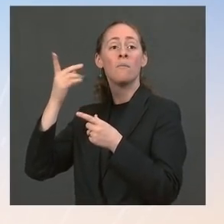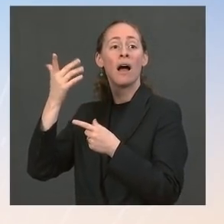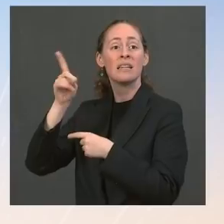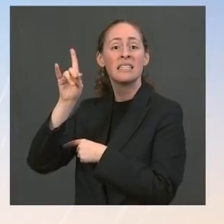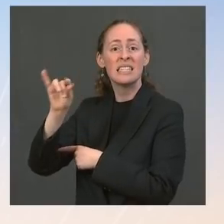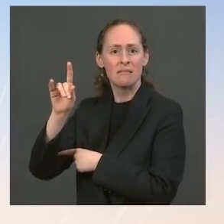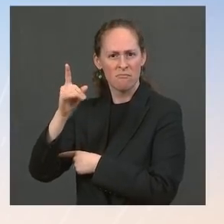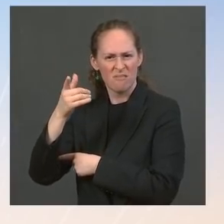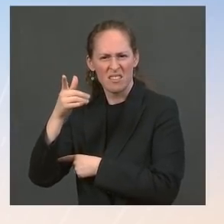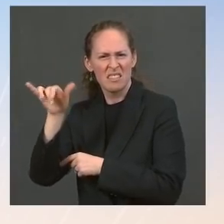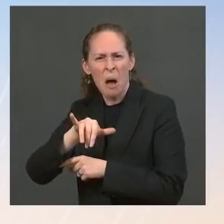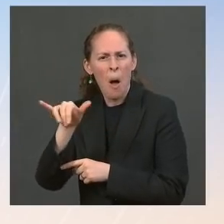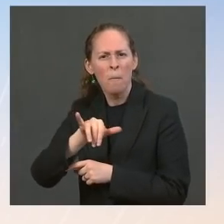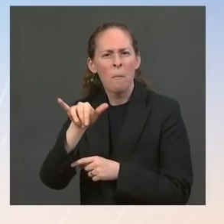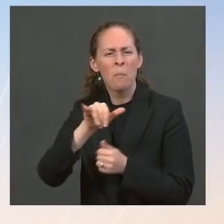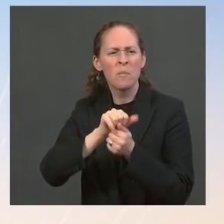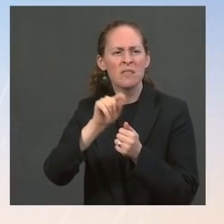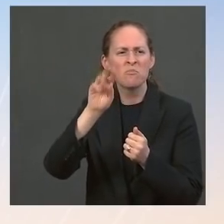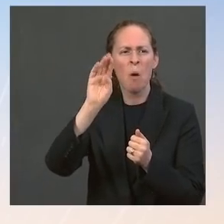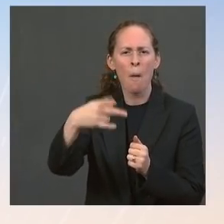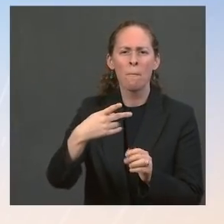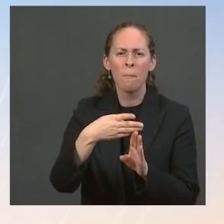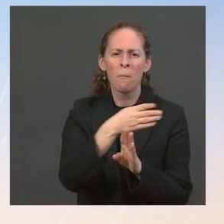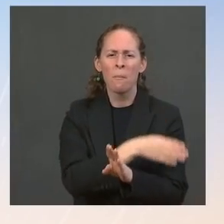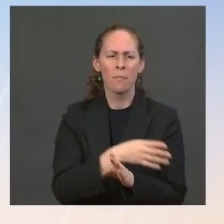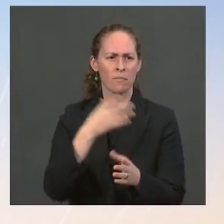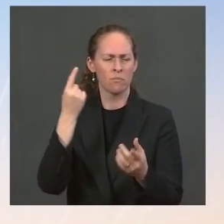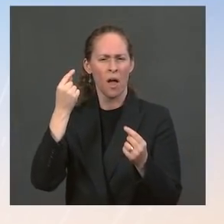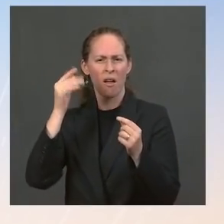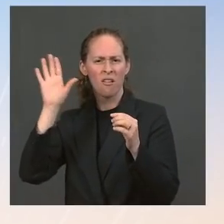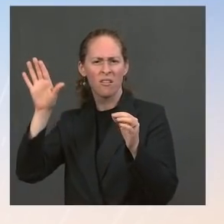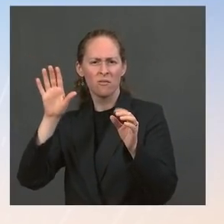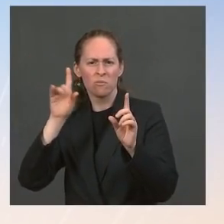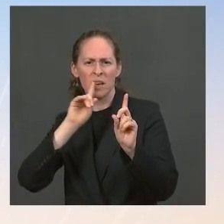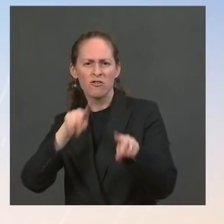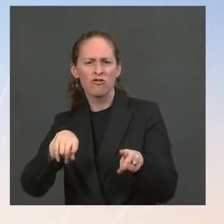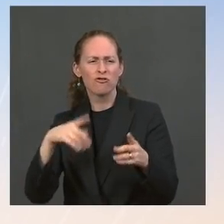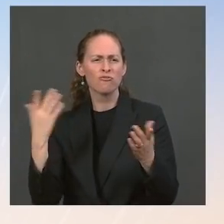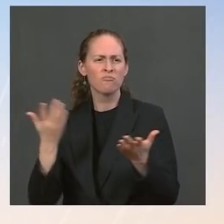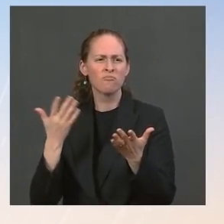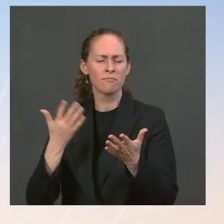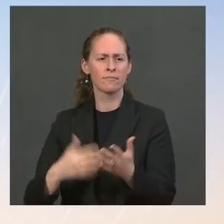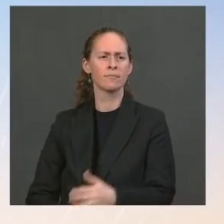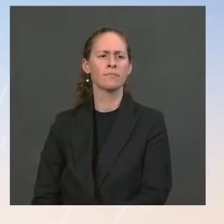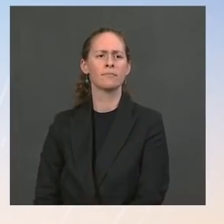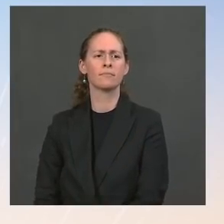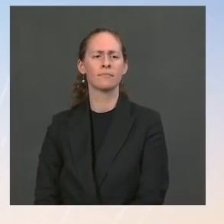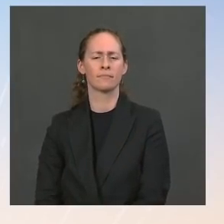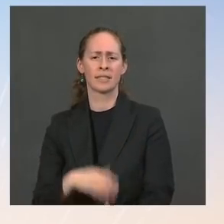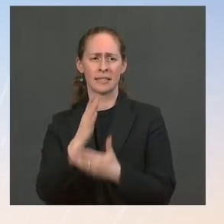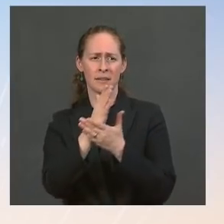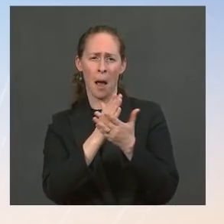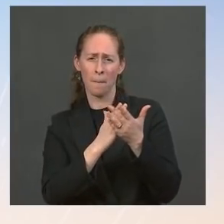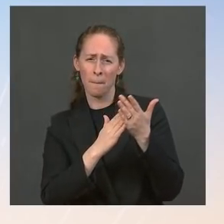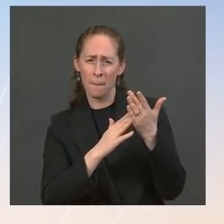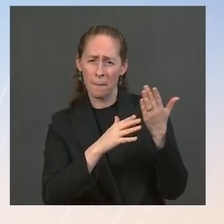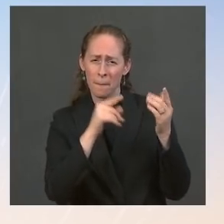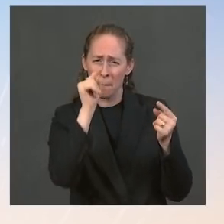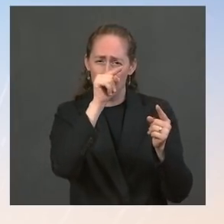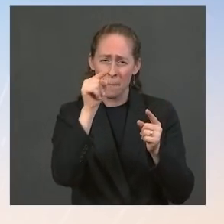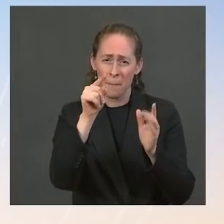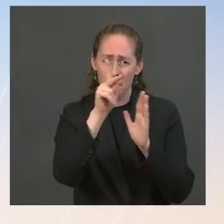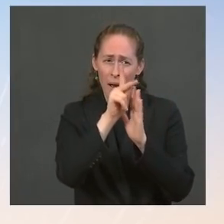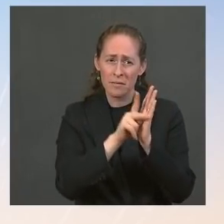What's the president's reaction, and does he accept that in some areas of policy he